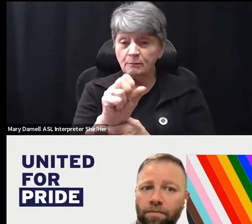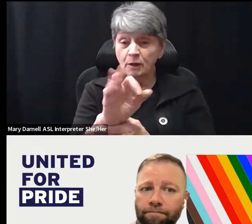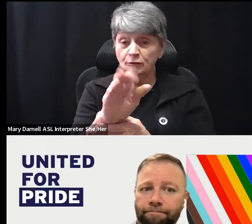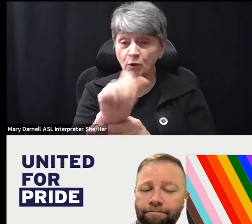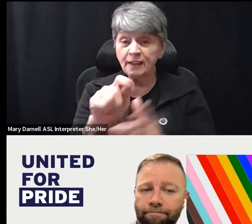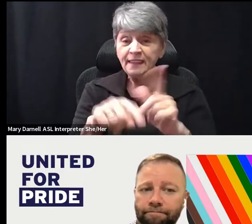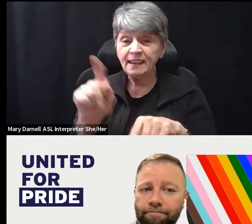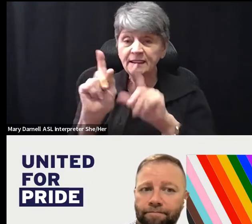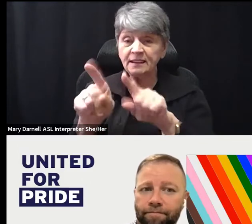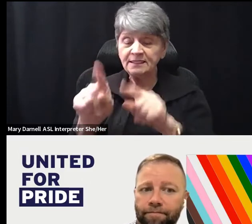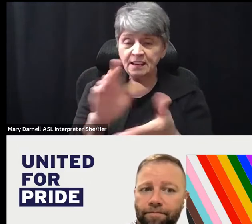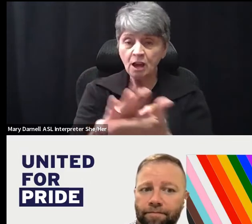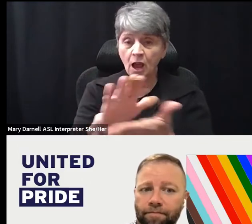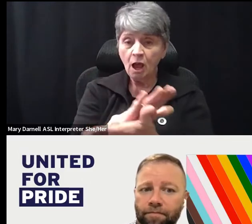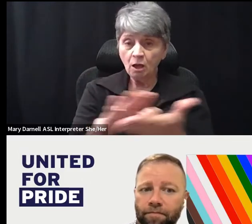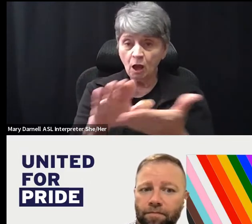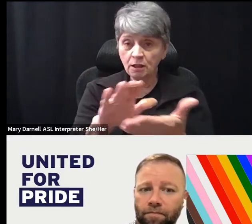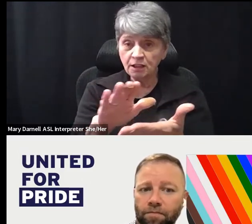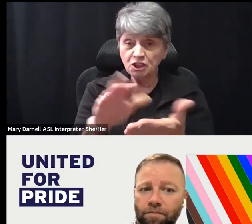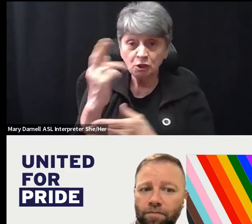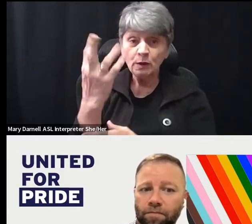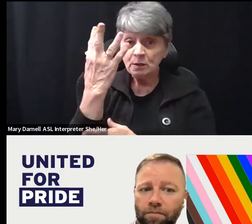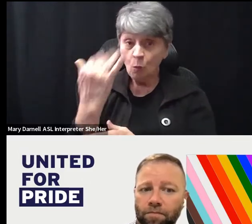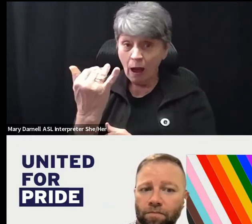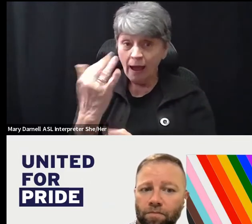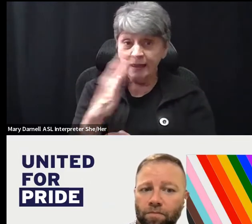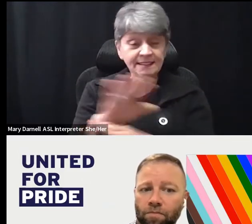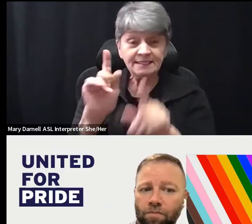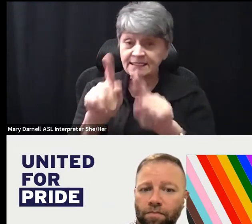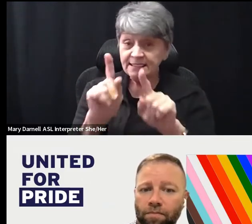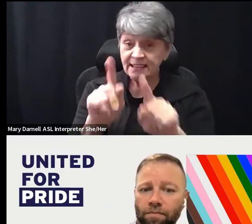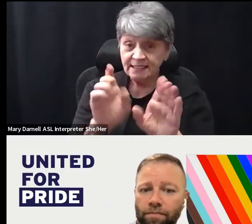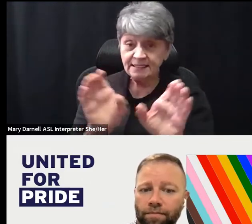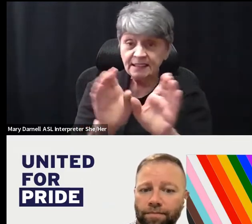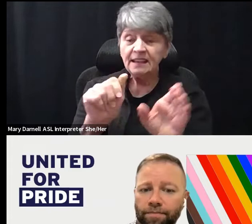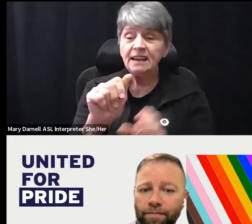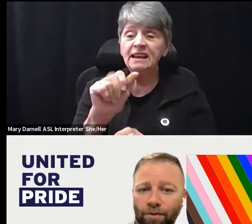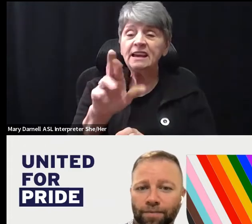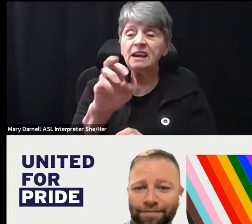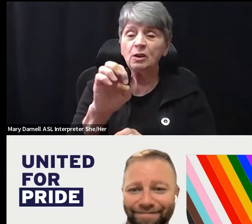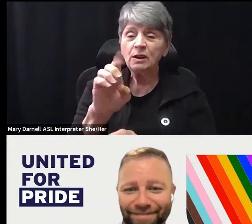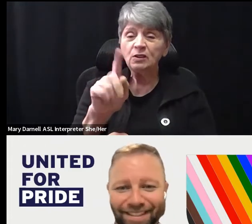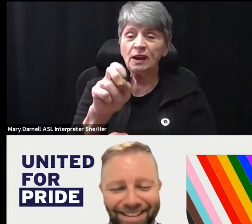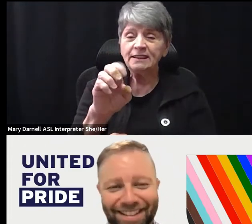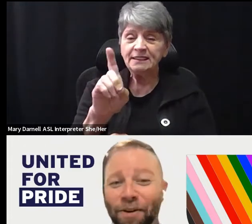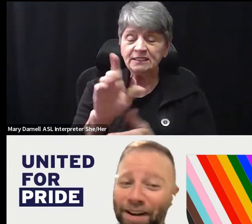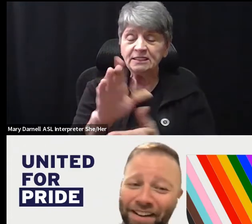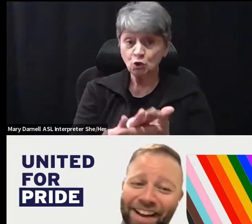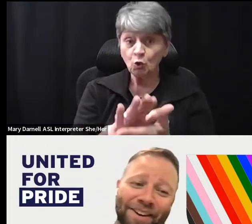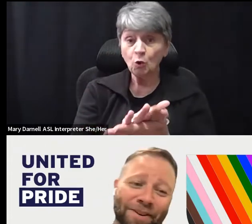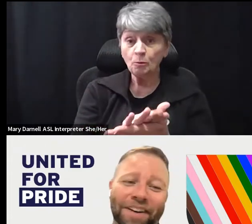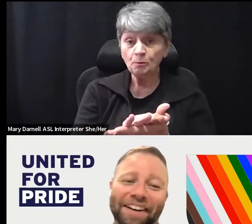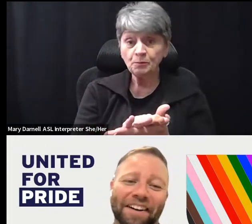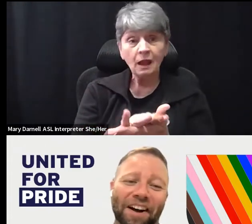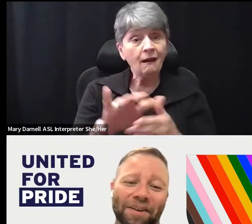university because they didn't actually go to an accredited school. So I'll leave it there. I could go on for hours, Brian. No,